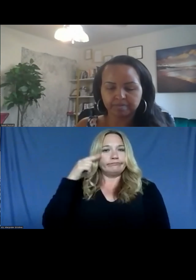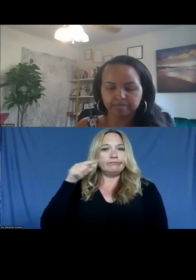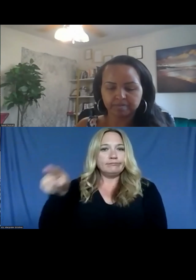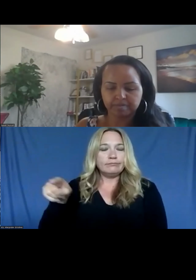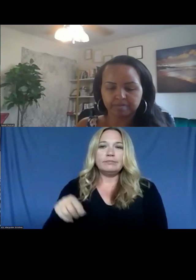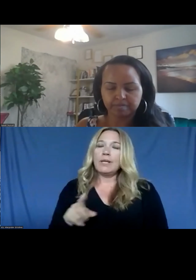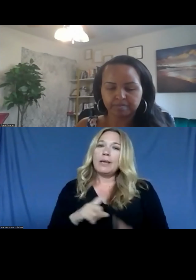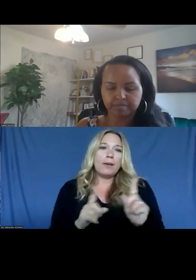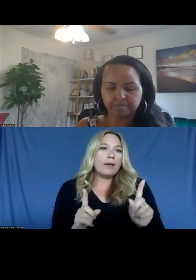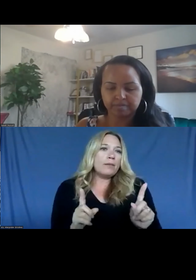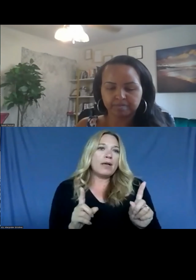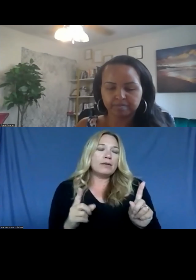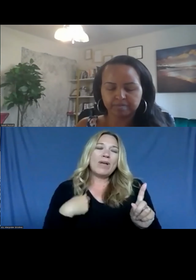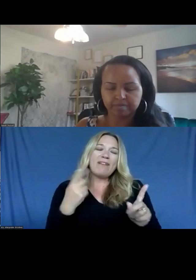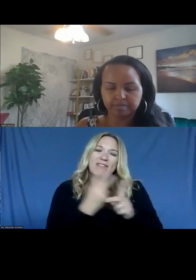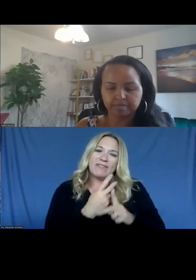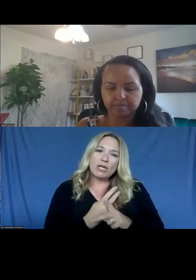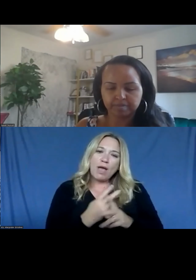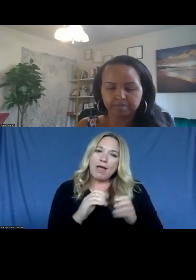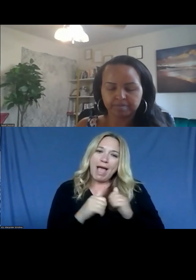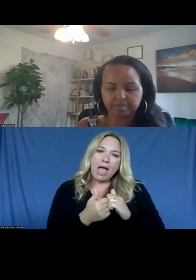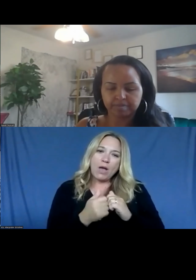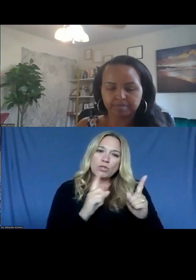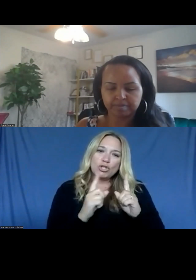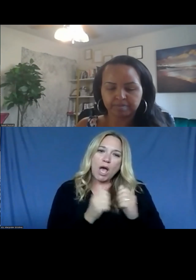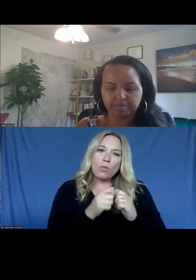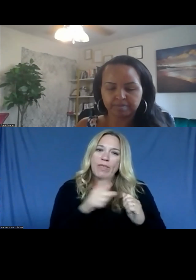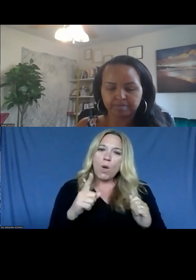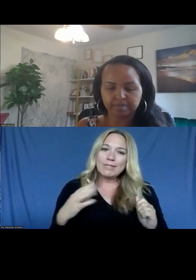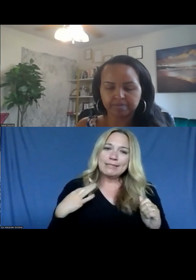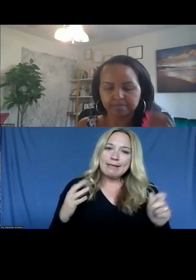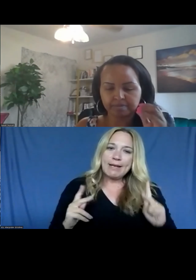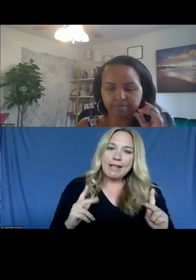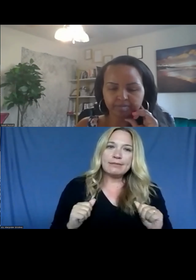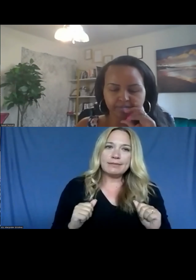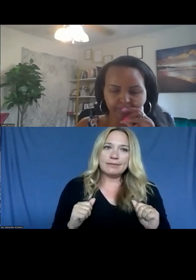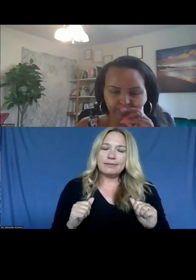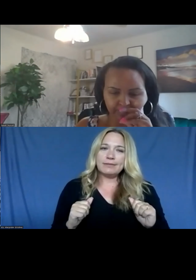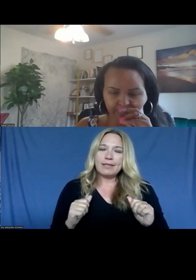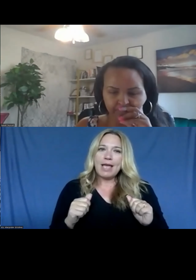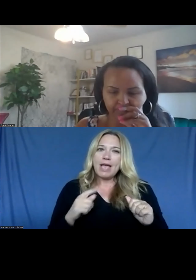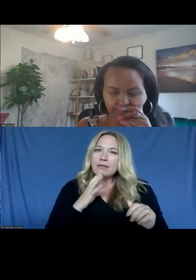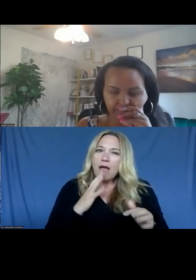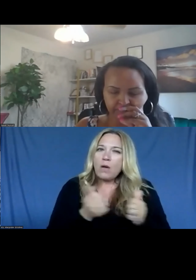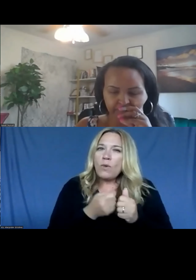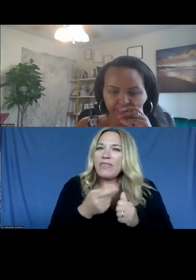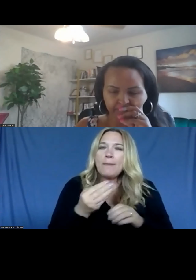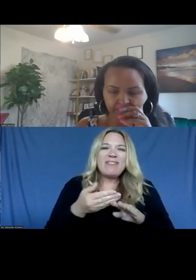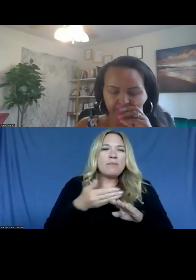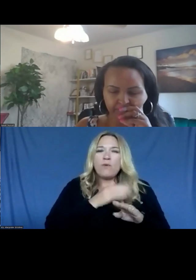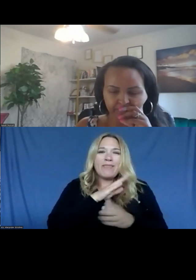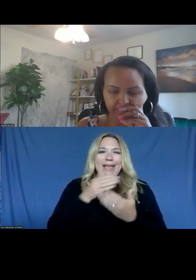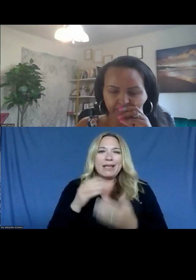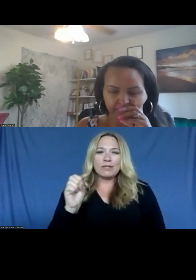to even be talking to candidates during the campaign, cultivating champions before they ever even get in Sacramento, and the network may